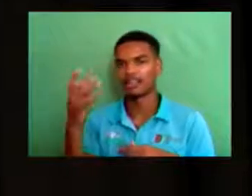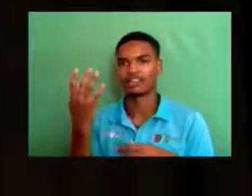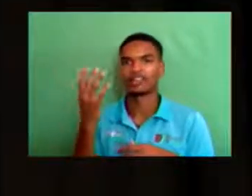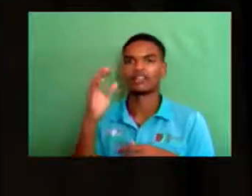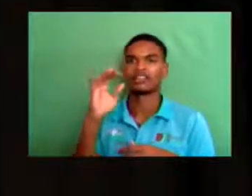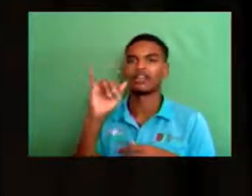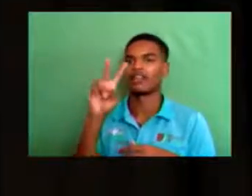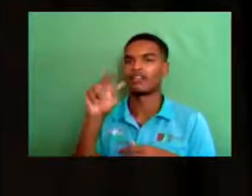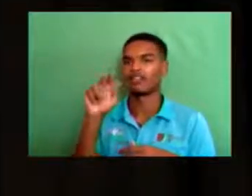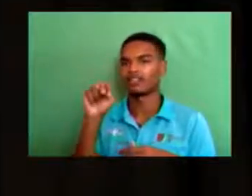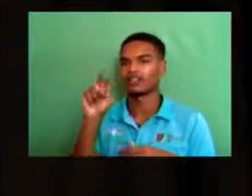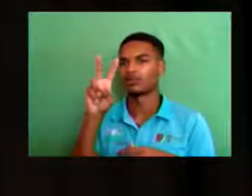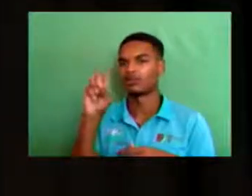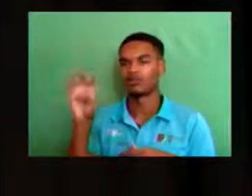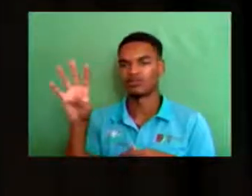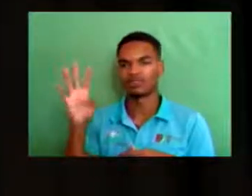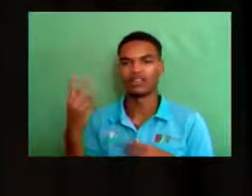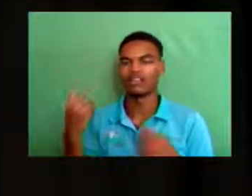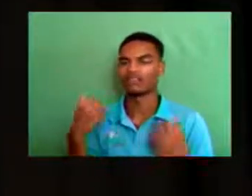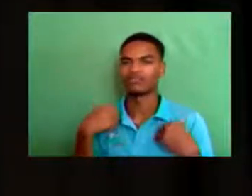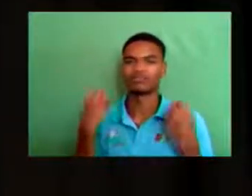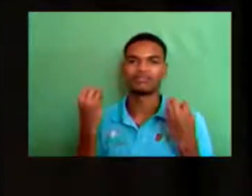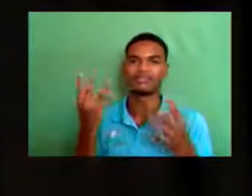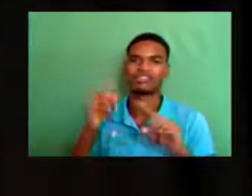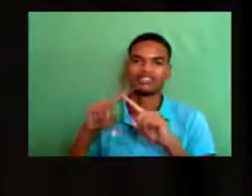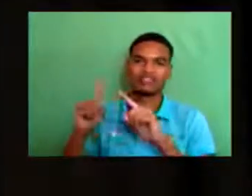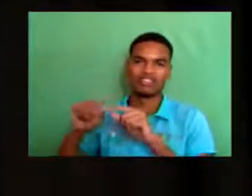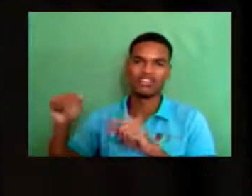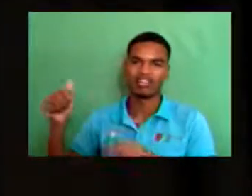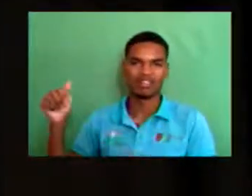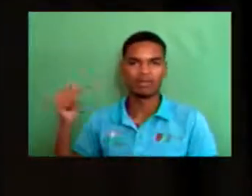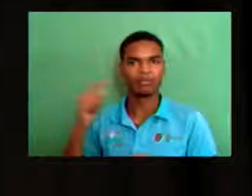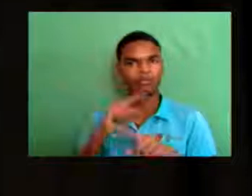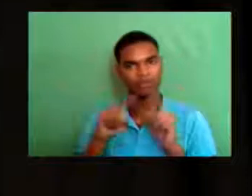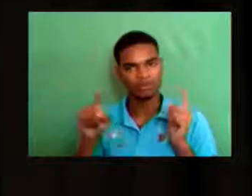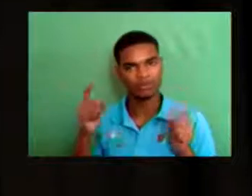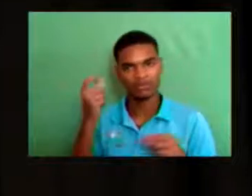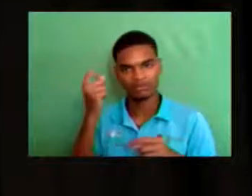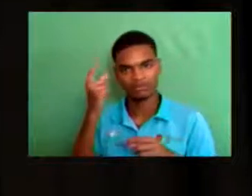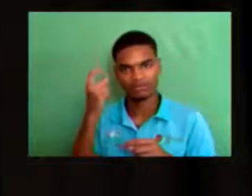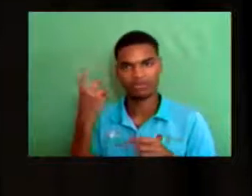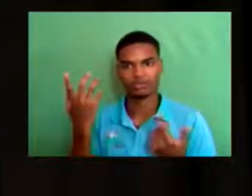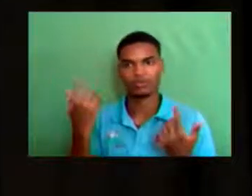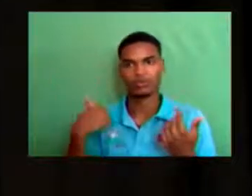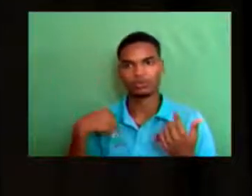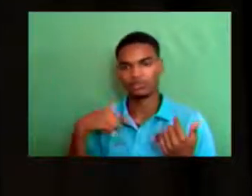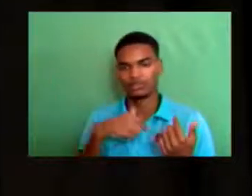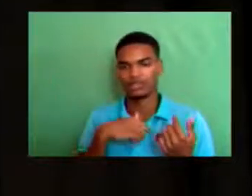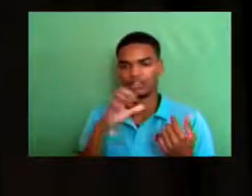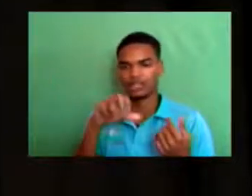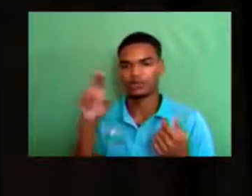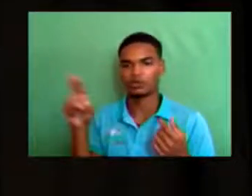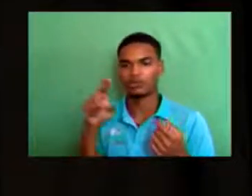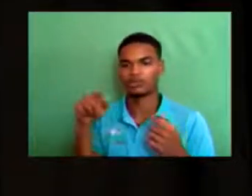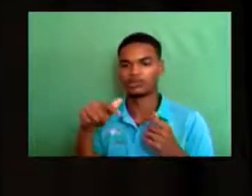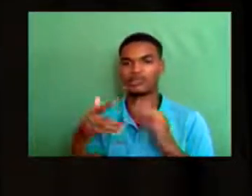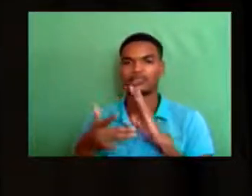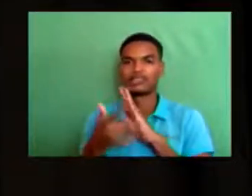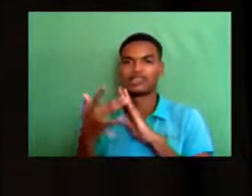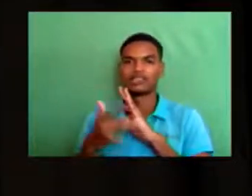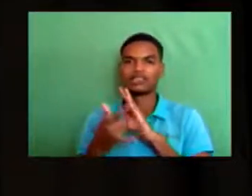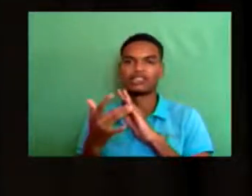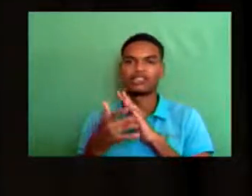and there's numerous others. The idea that we could leverage this technology of